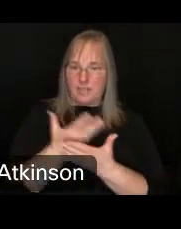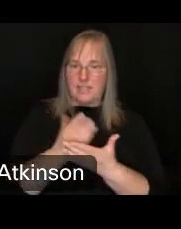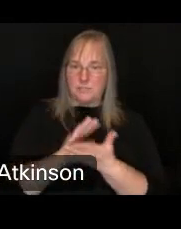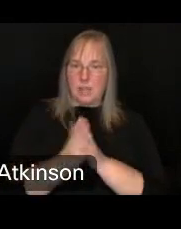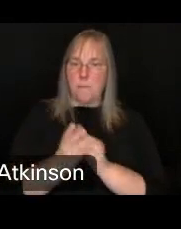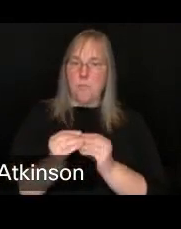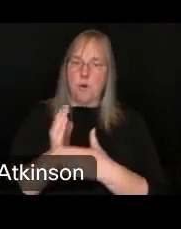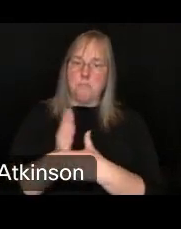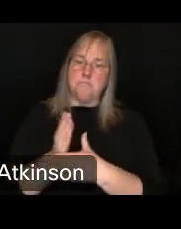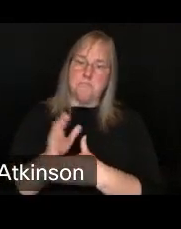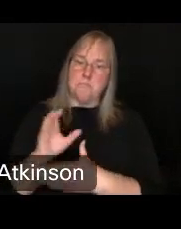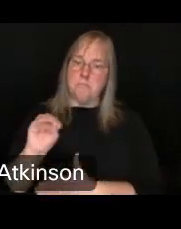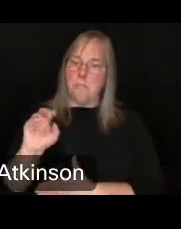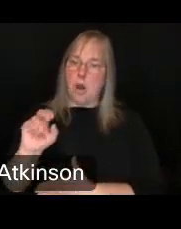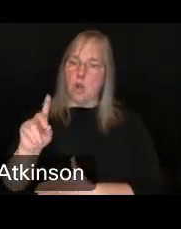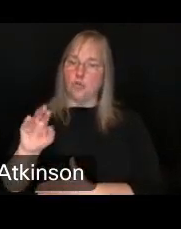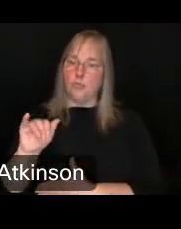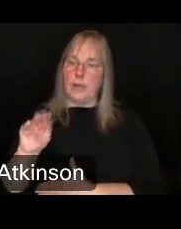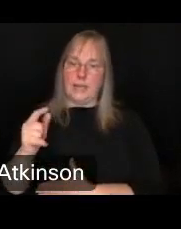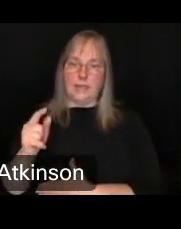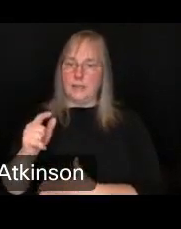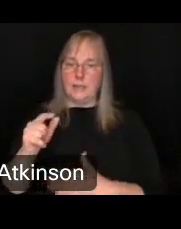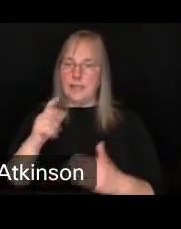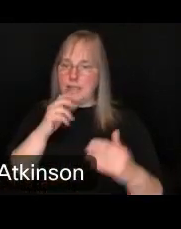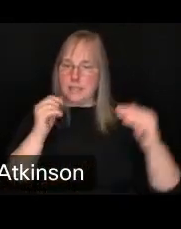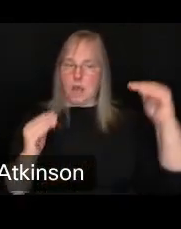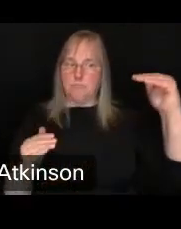not go back to the historical level.